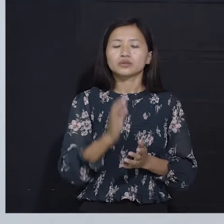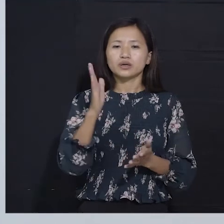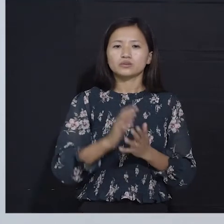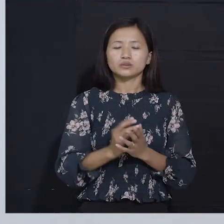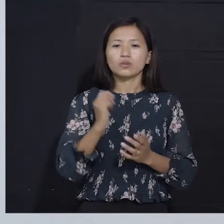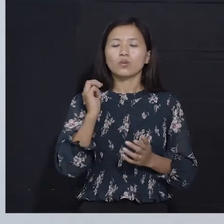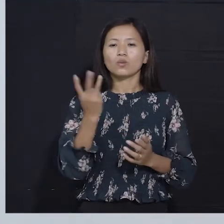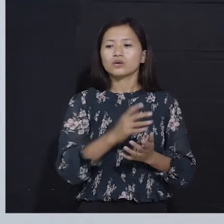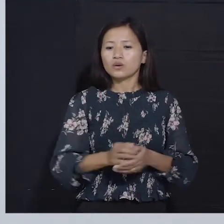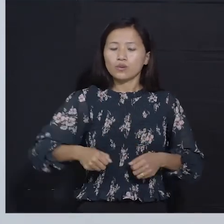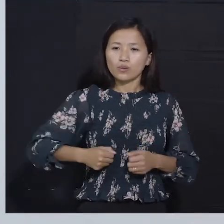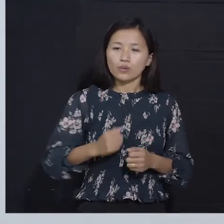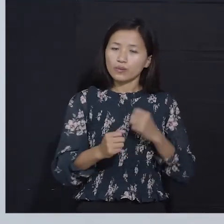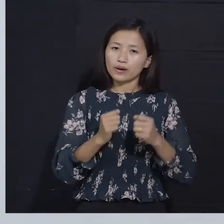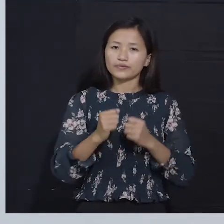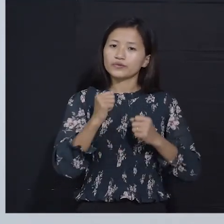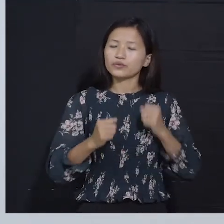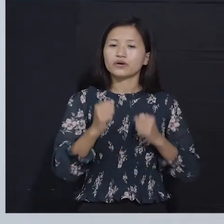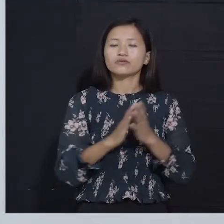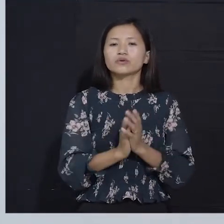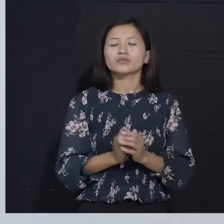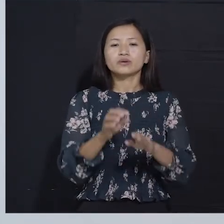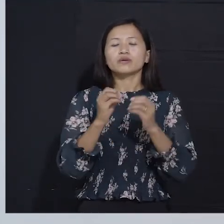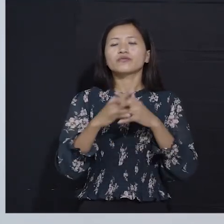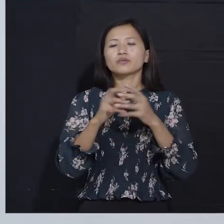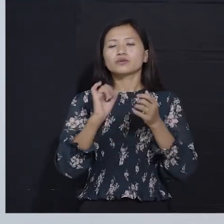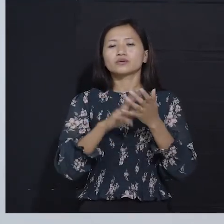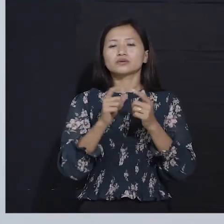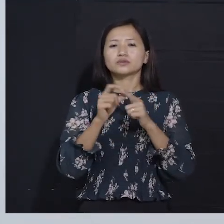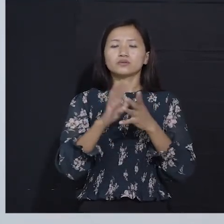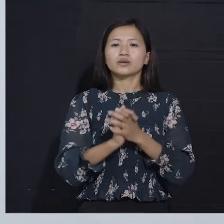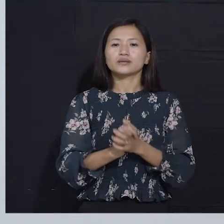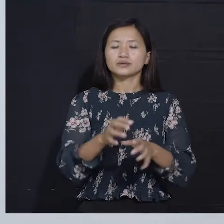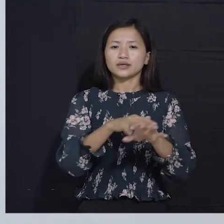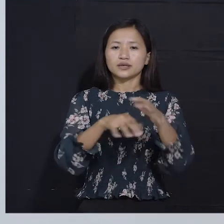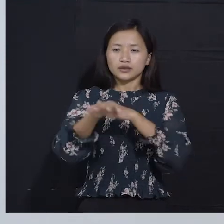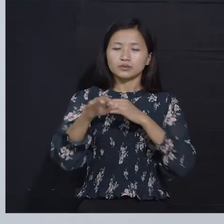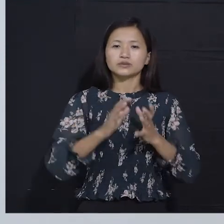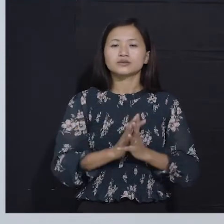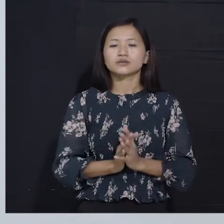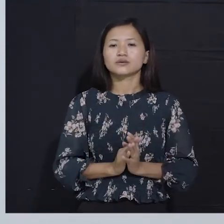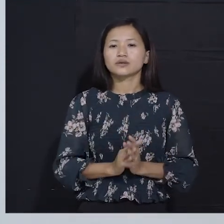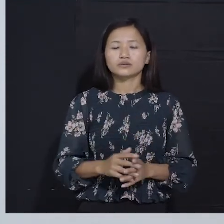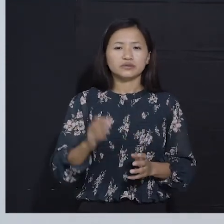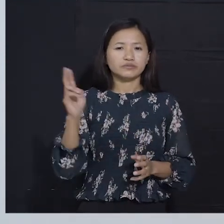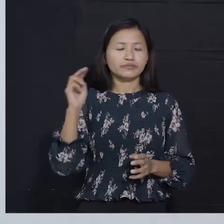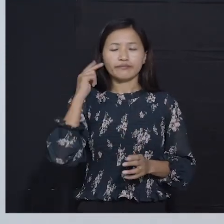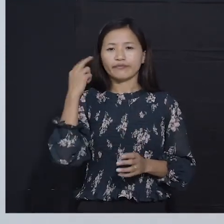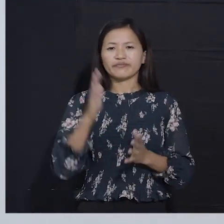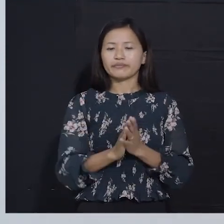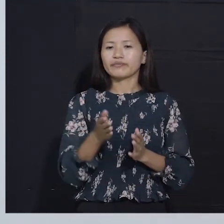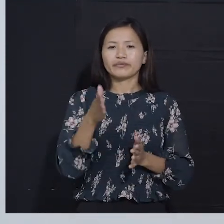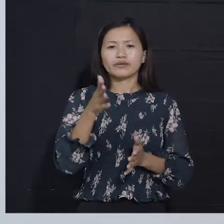if you are trying to run from a wild pig, because even if you try to run away from this animal, you can never outrun.